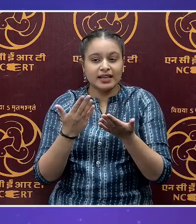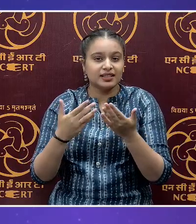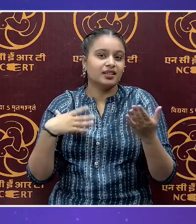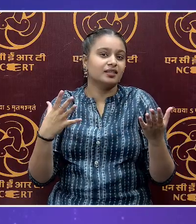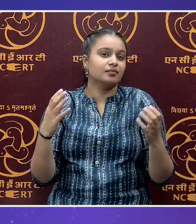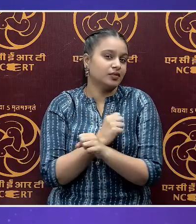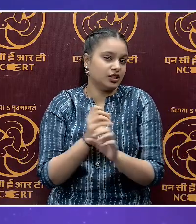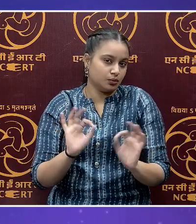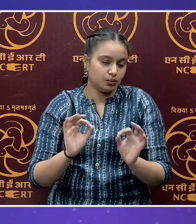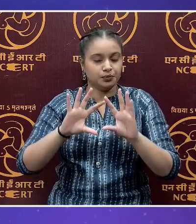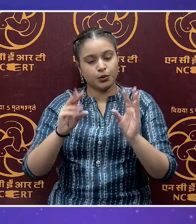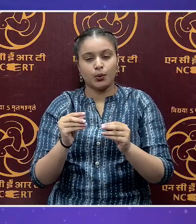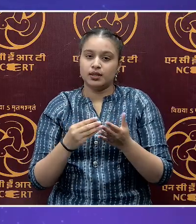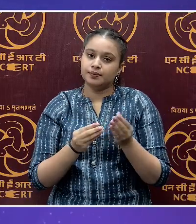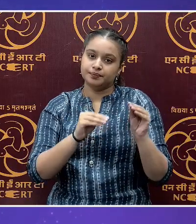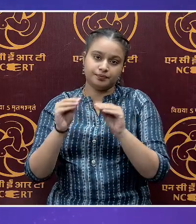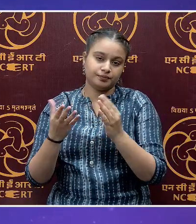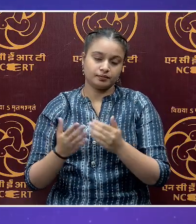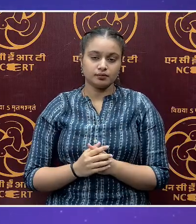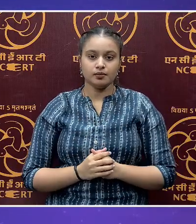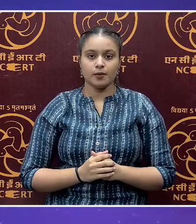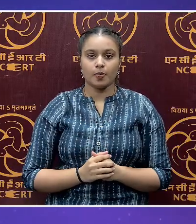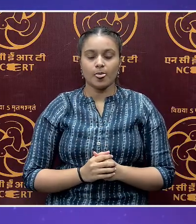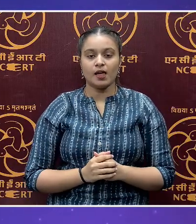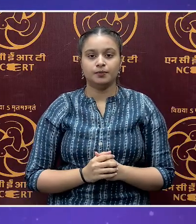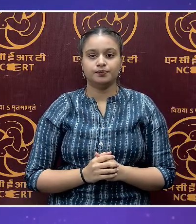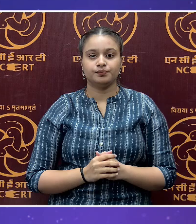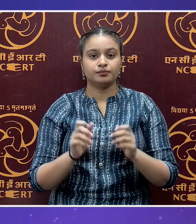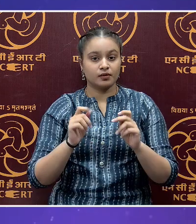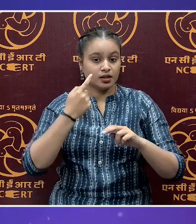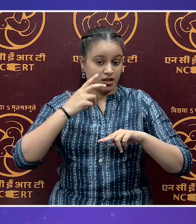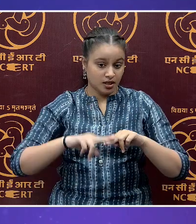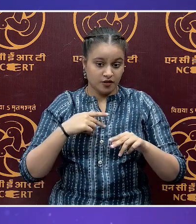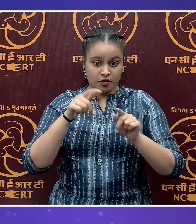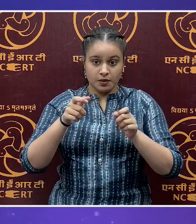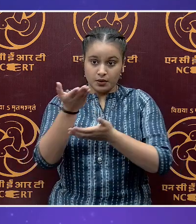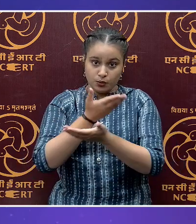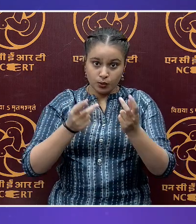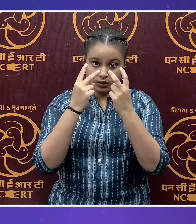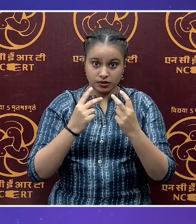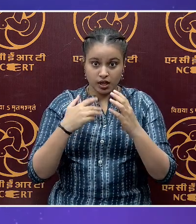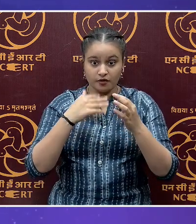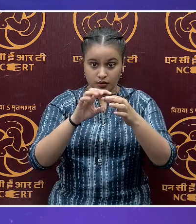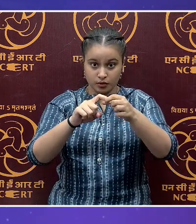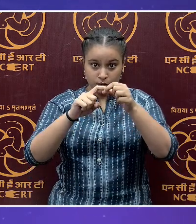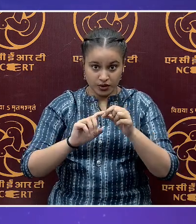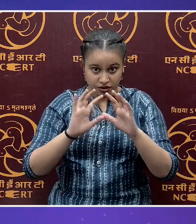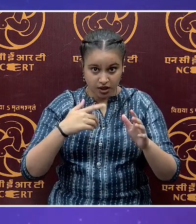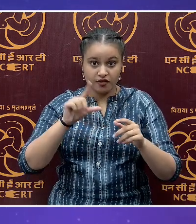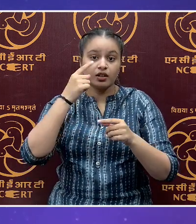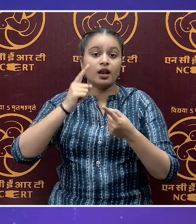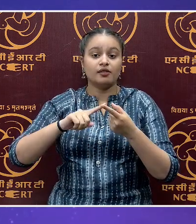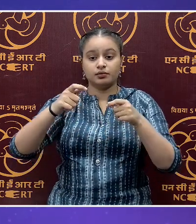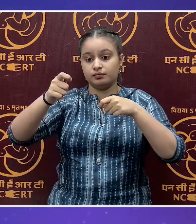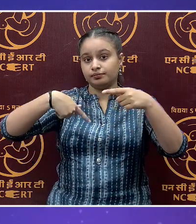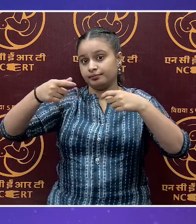data points of view. Yeah. Okay. So viewers, if you have any questions, please feel free to post them in our live chat box.